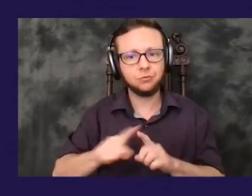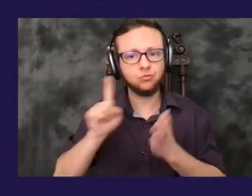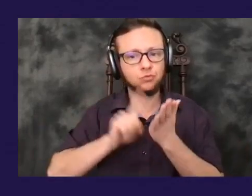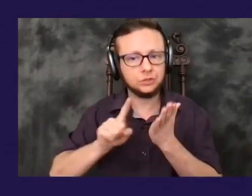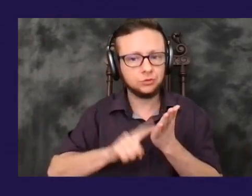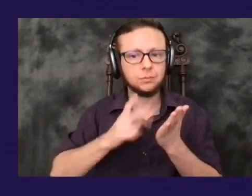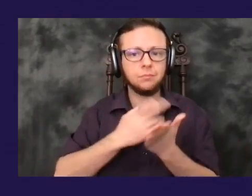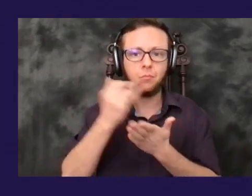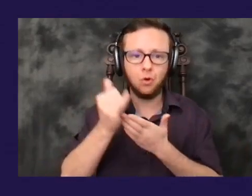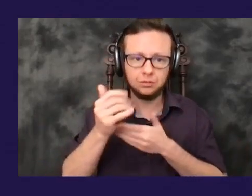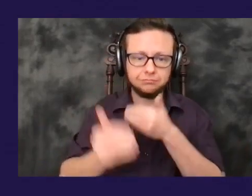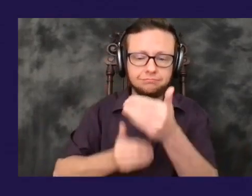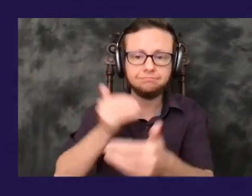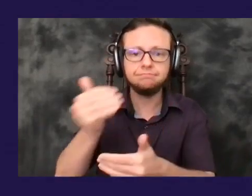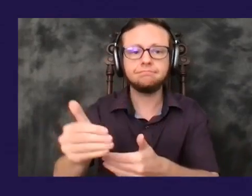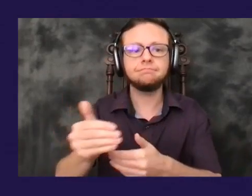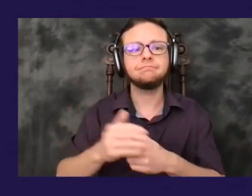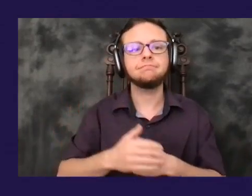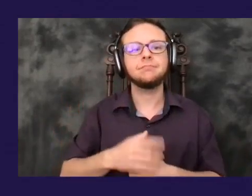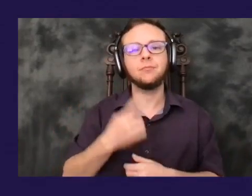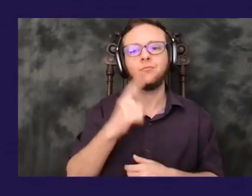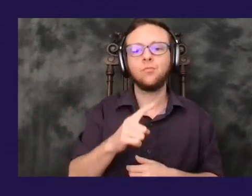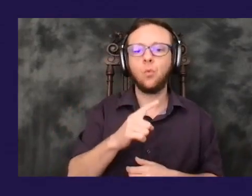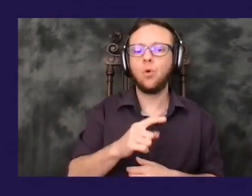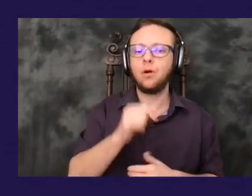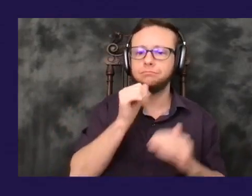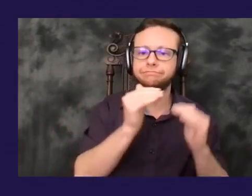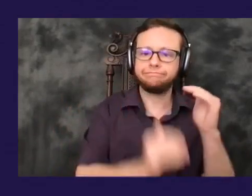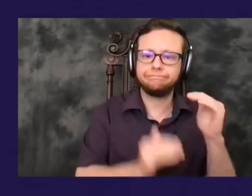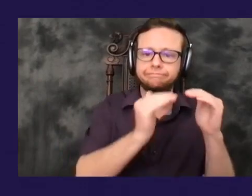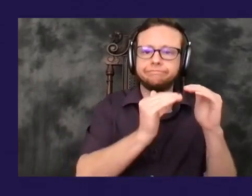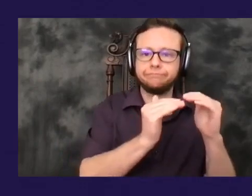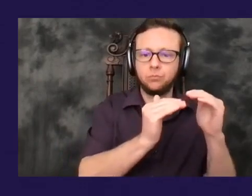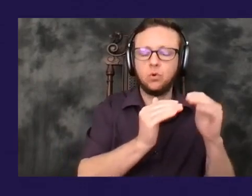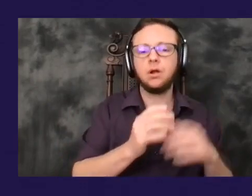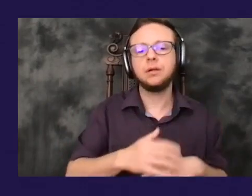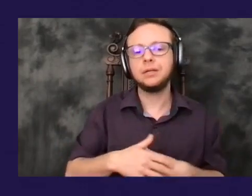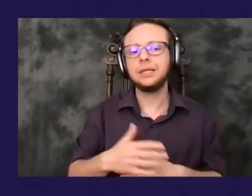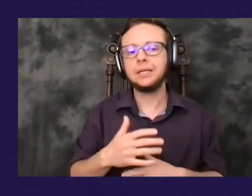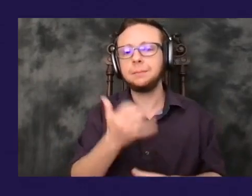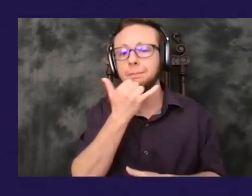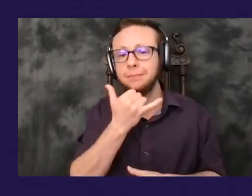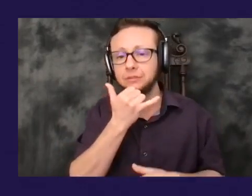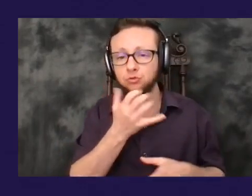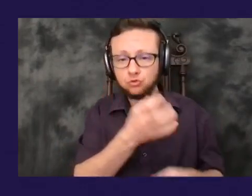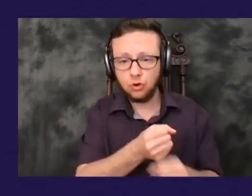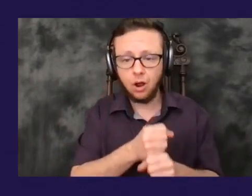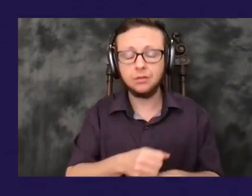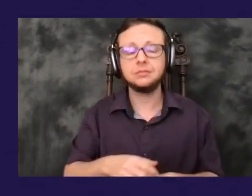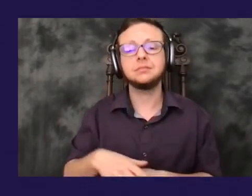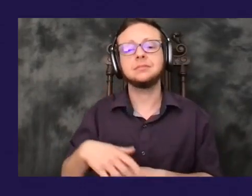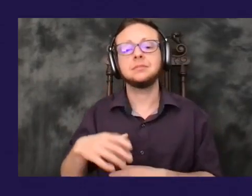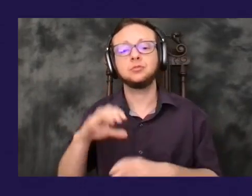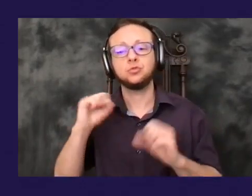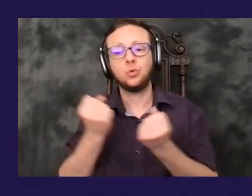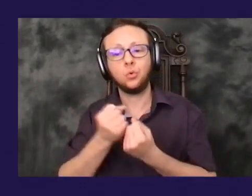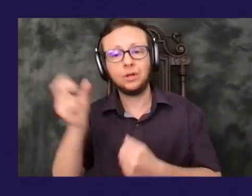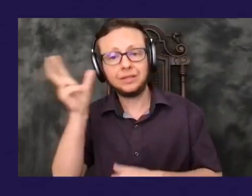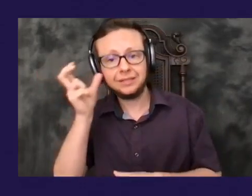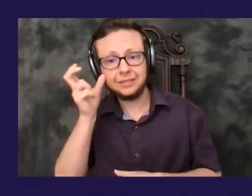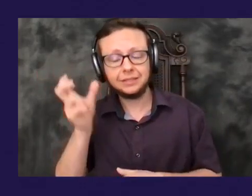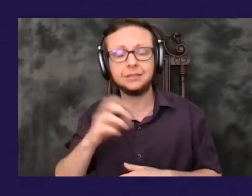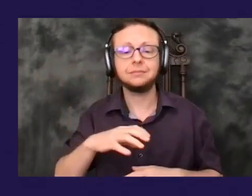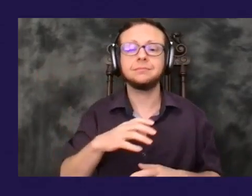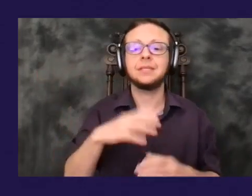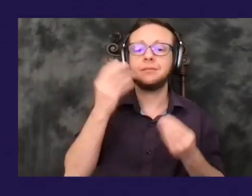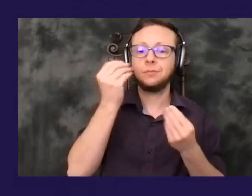this one, like one on inequality-driven mistrust. We're also looking at the relationship between social listening, information ecosystem approaches,